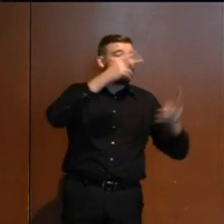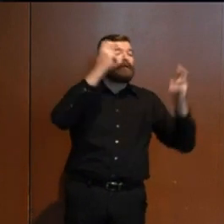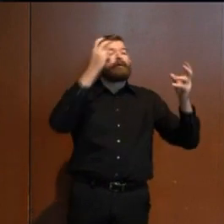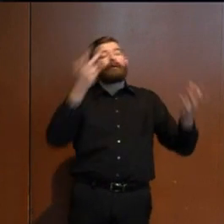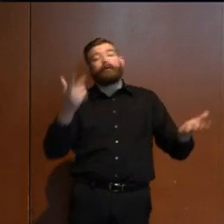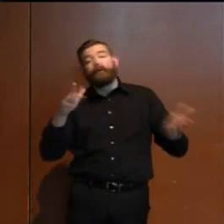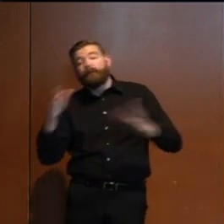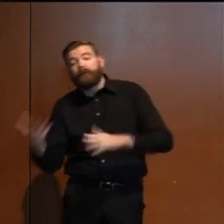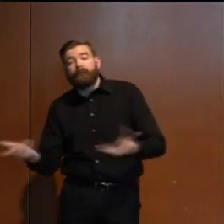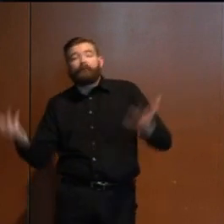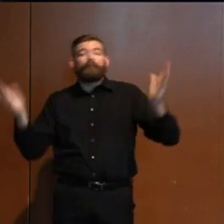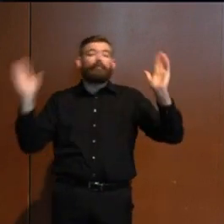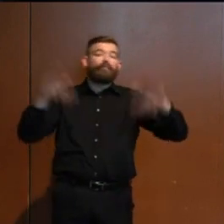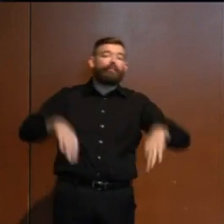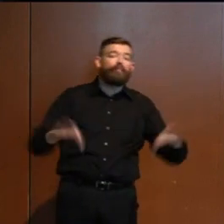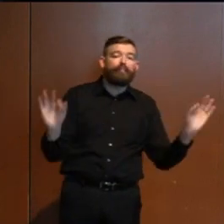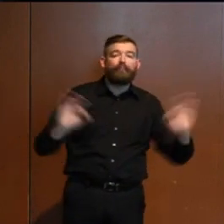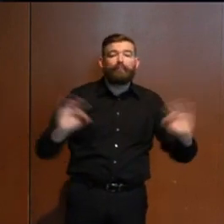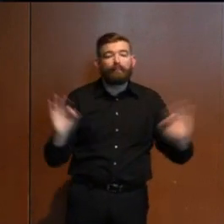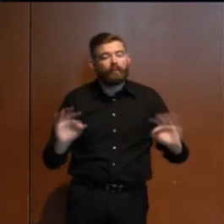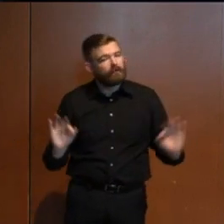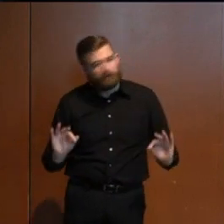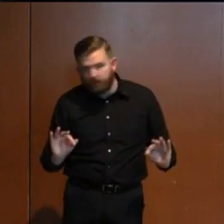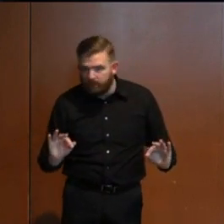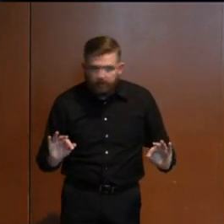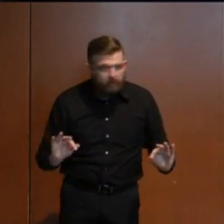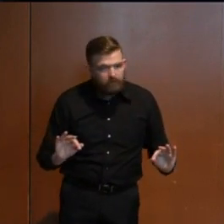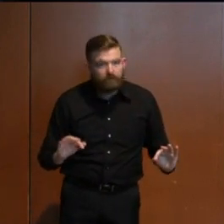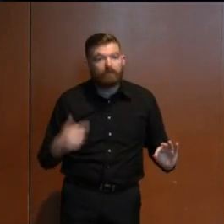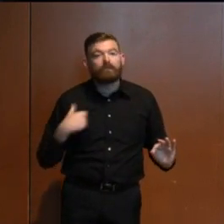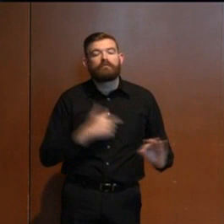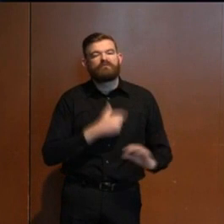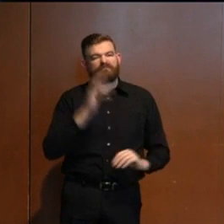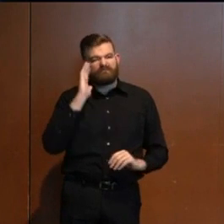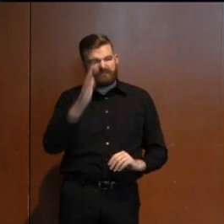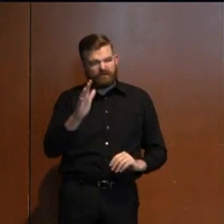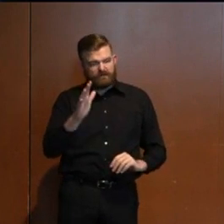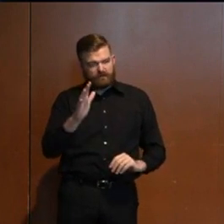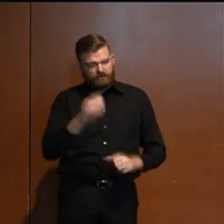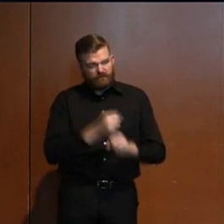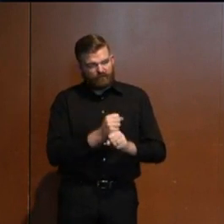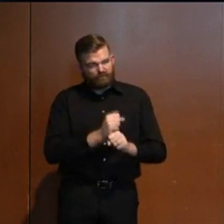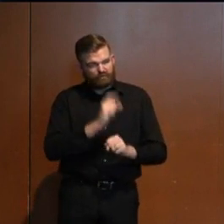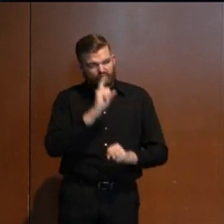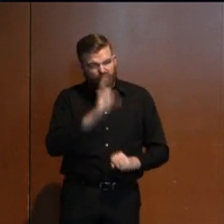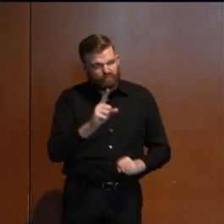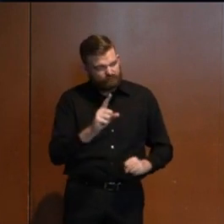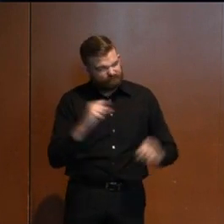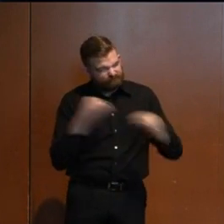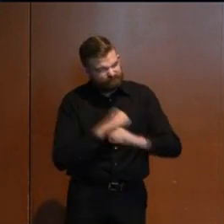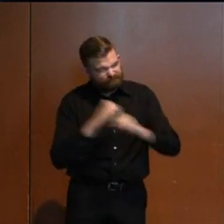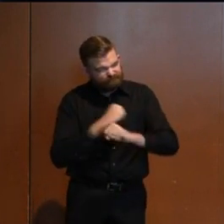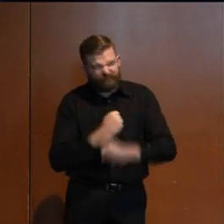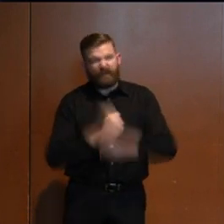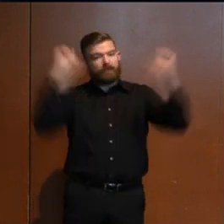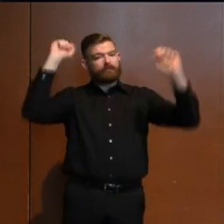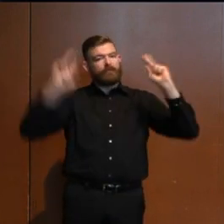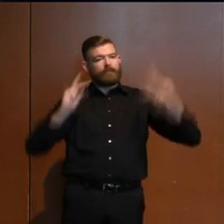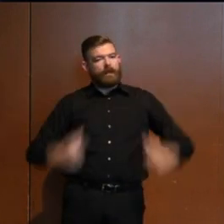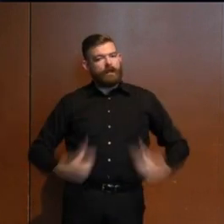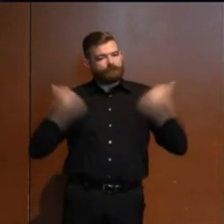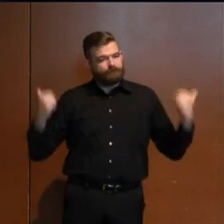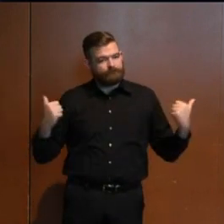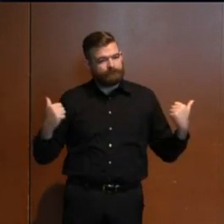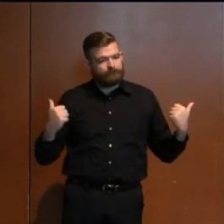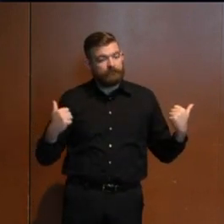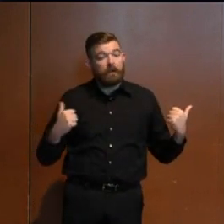will fight to save every single life. We will leave nothing on the battlefield in that